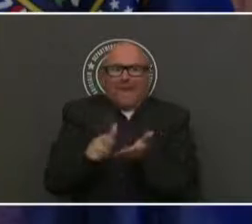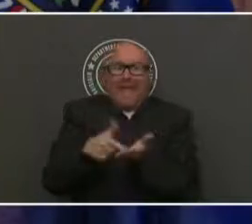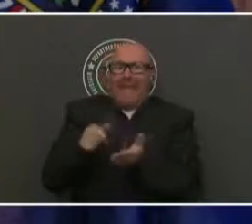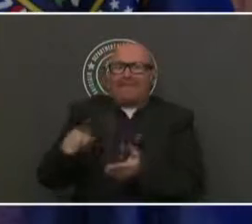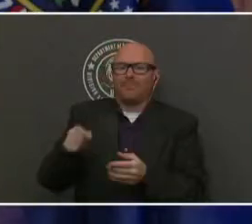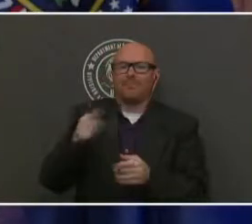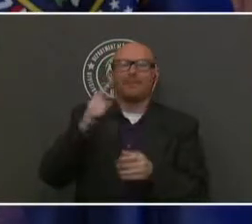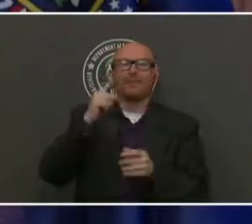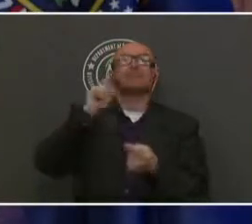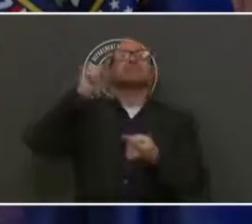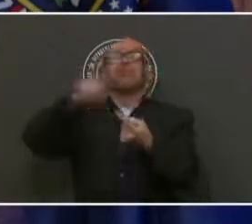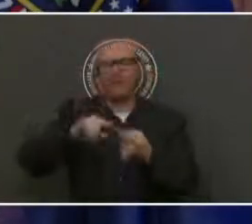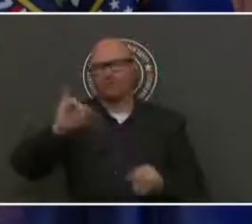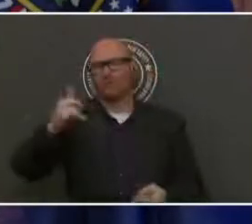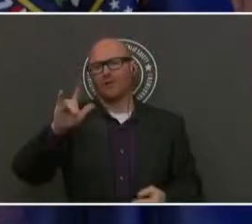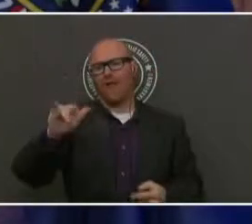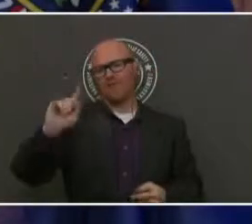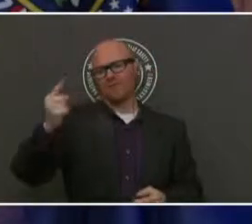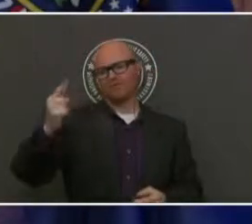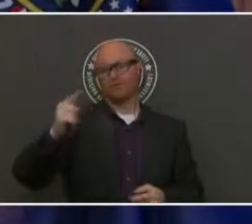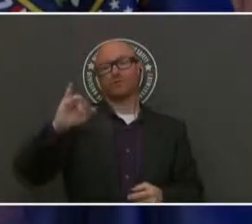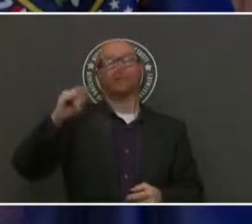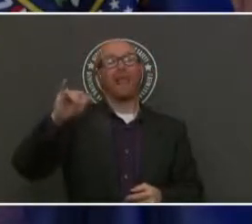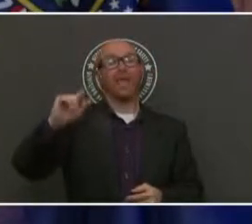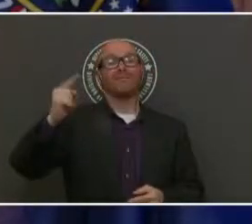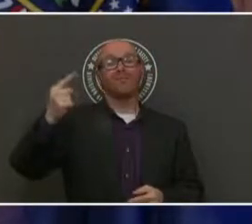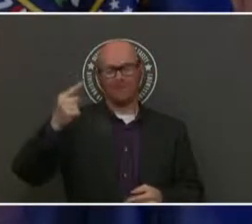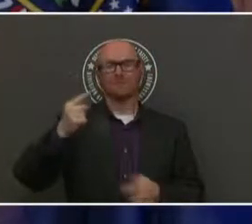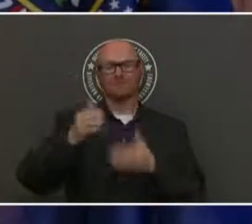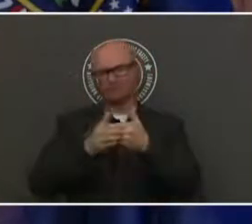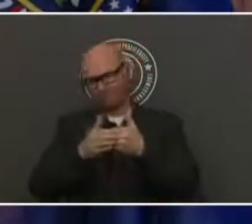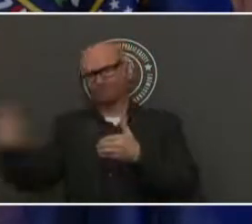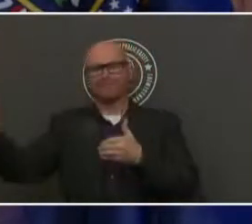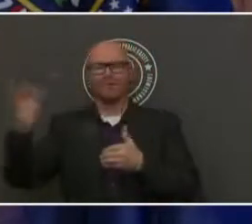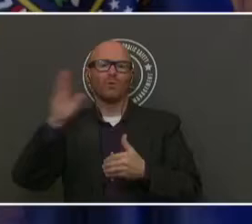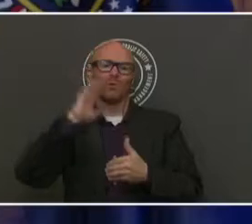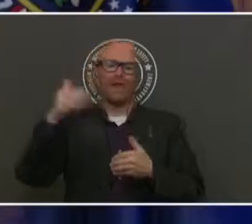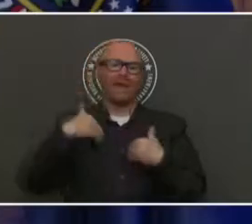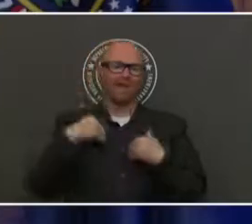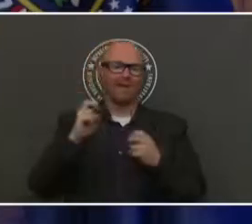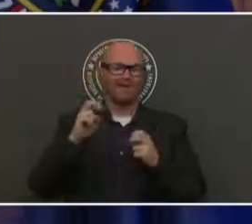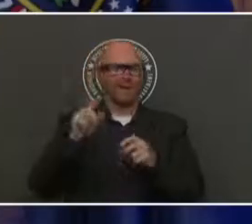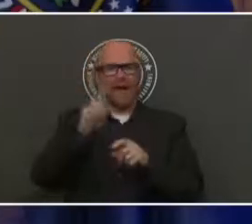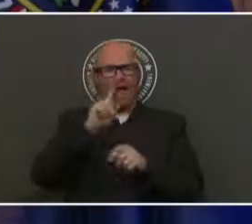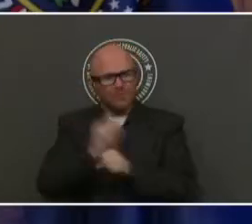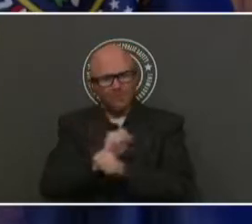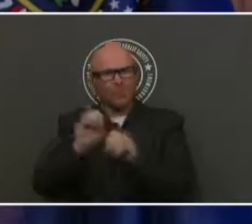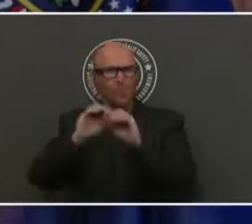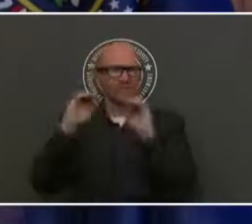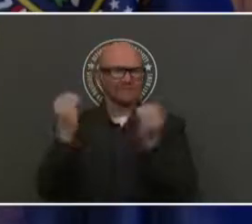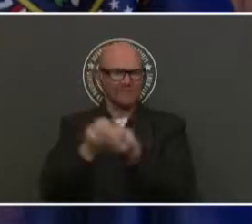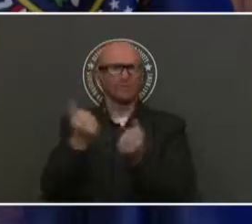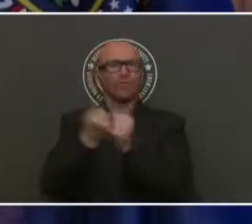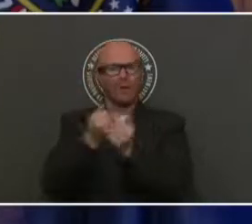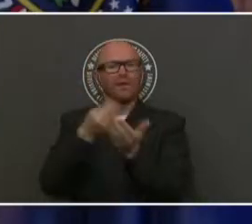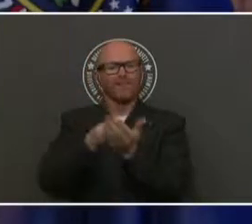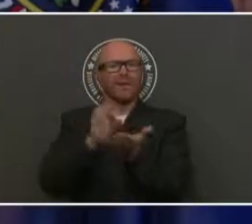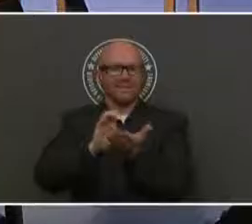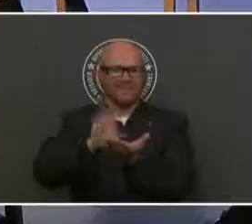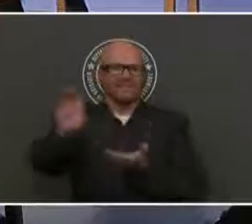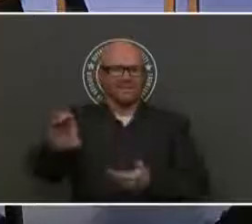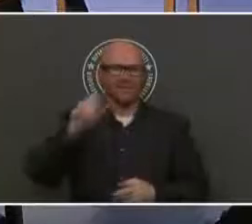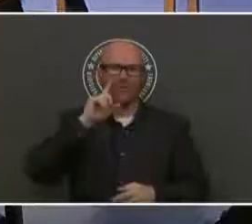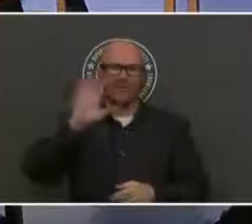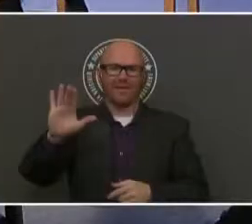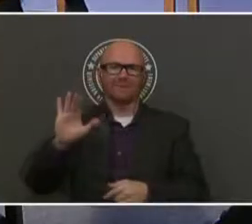our administration right now, so that we can get this position going, and we don't have to wait until July 1st. Okay, Emily with